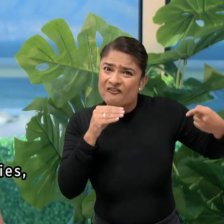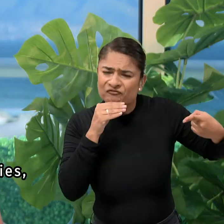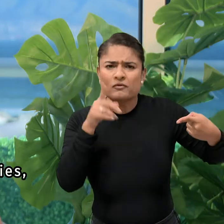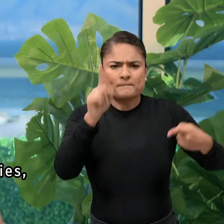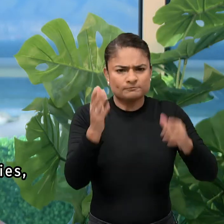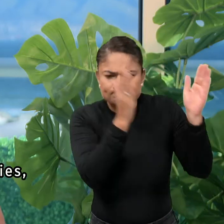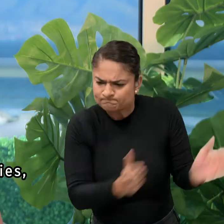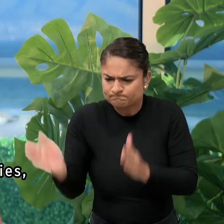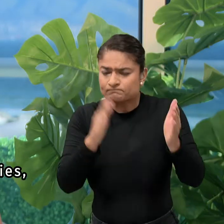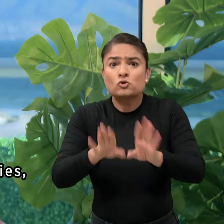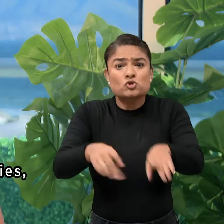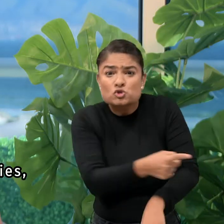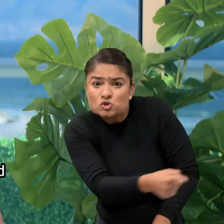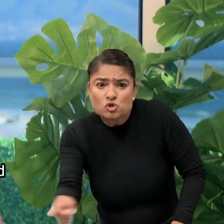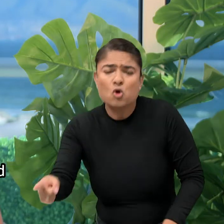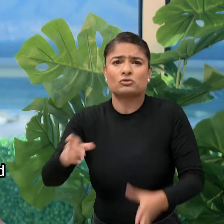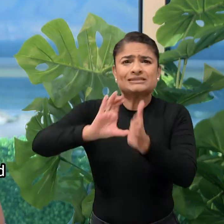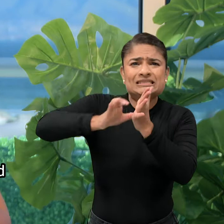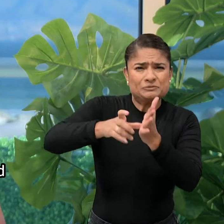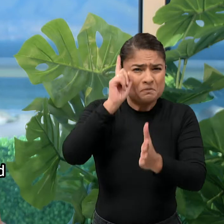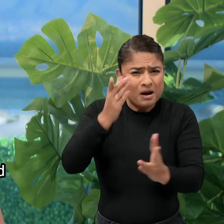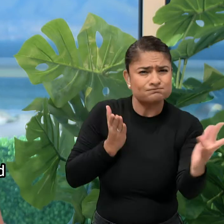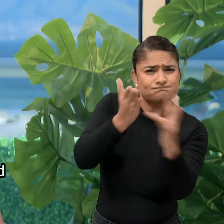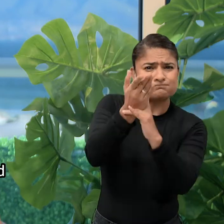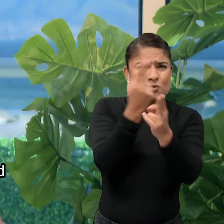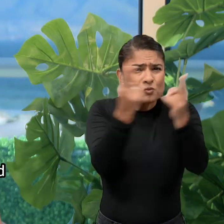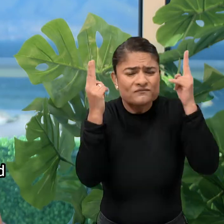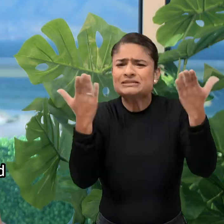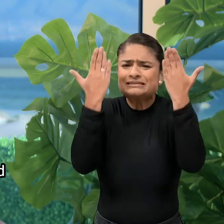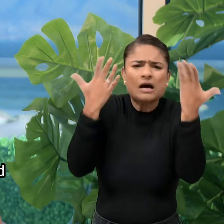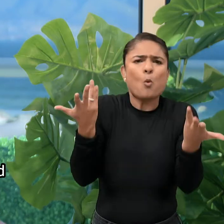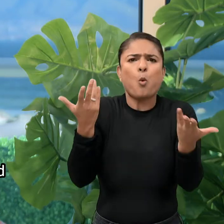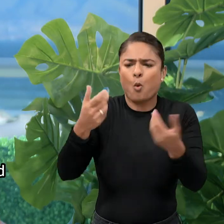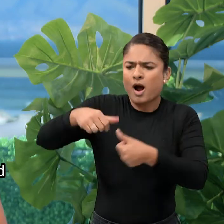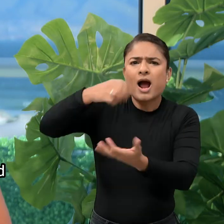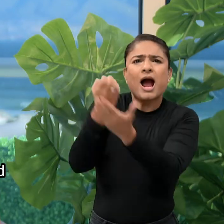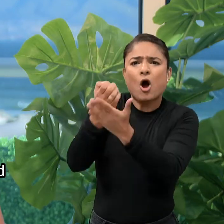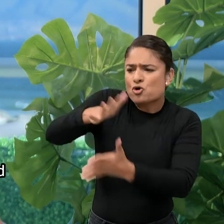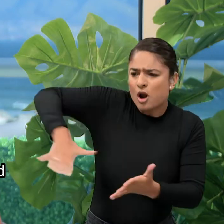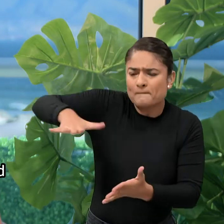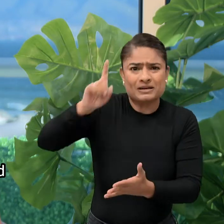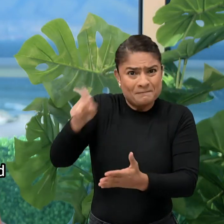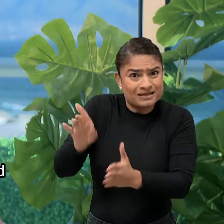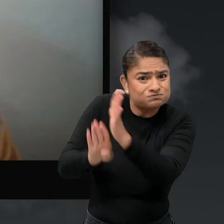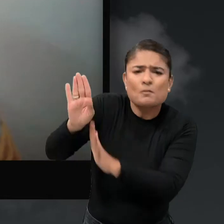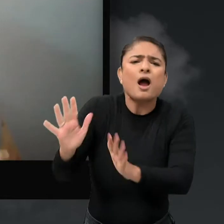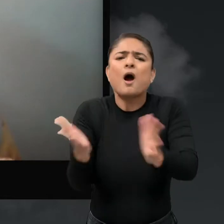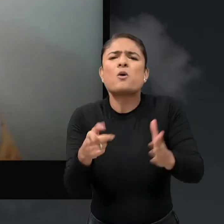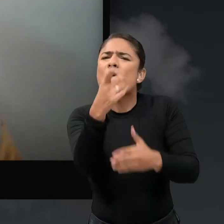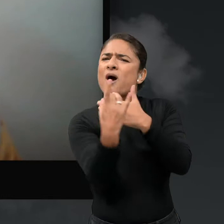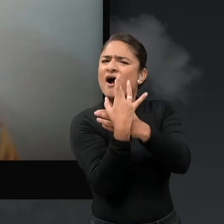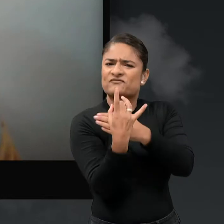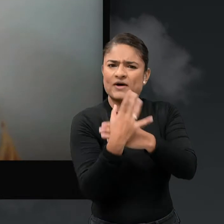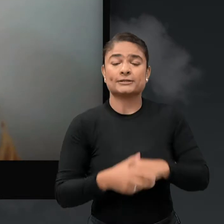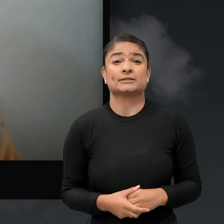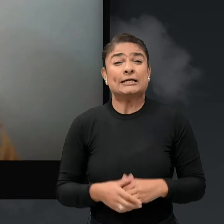with disabilities, and girls in particular, for post-school education as a road towards economic advancement? The fact that we're having